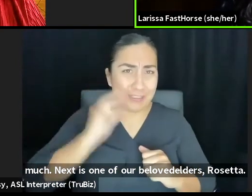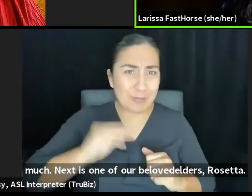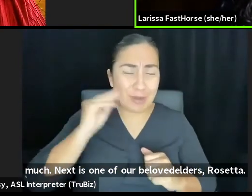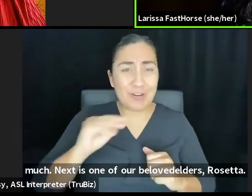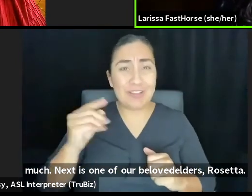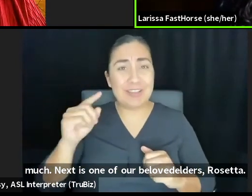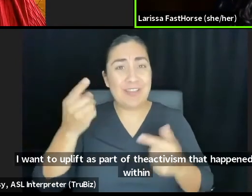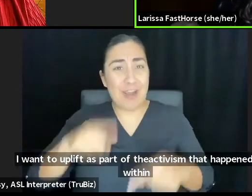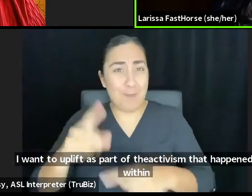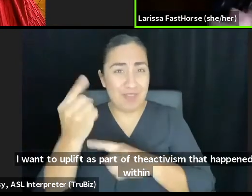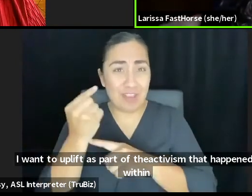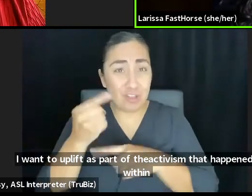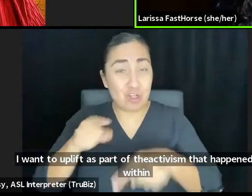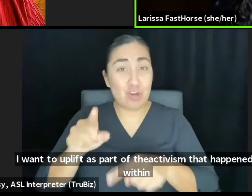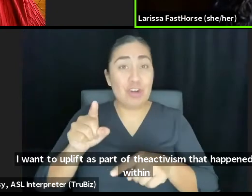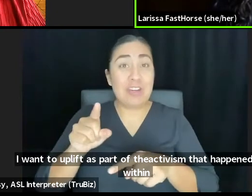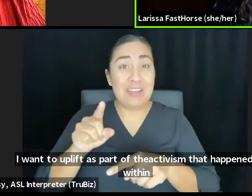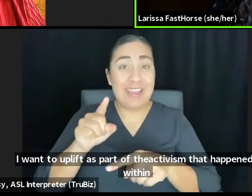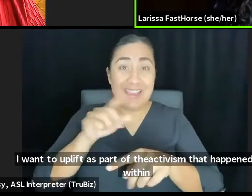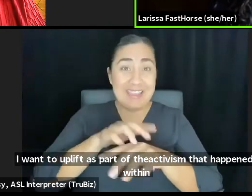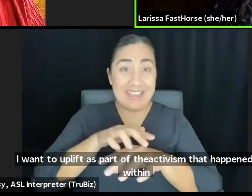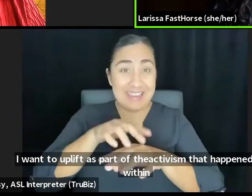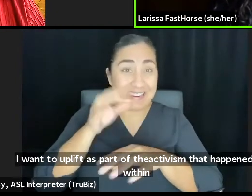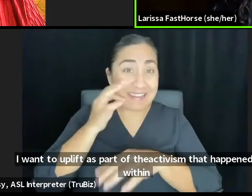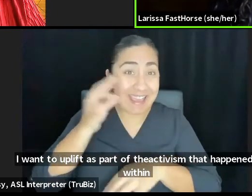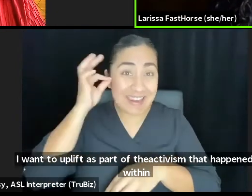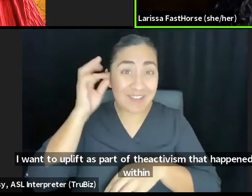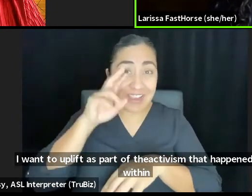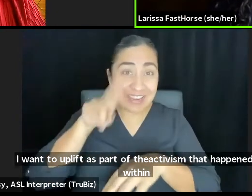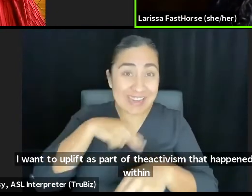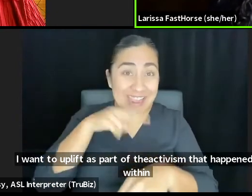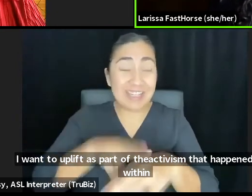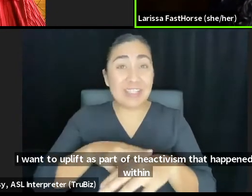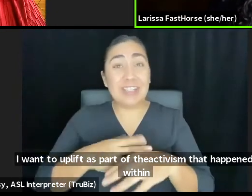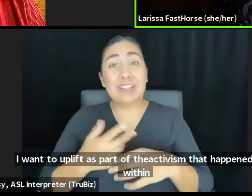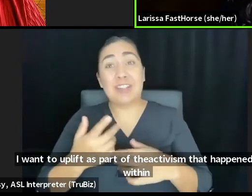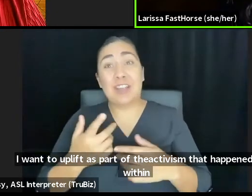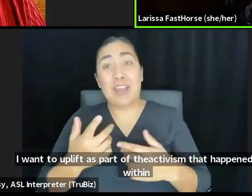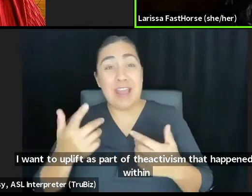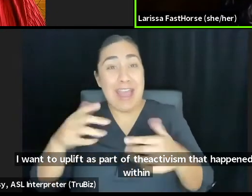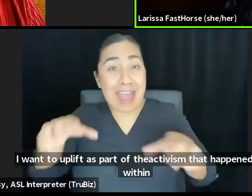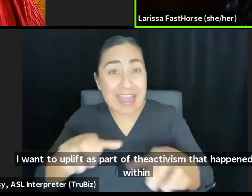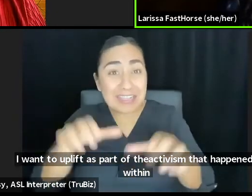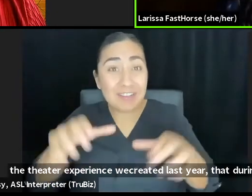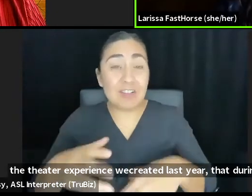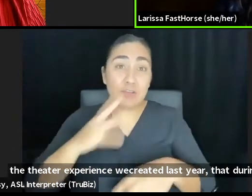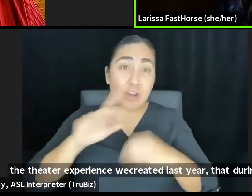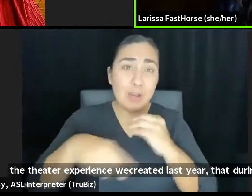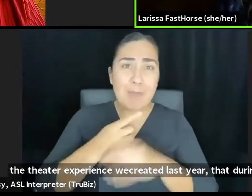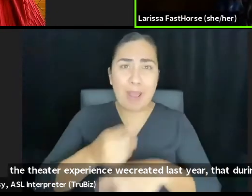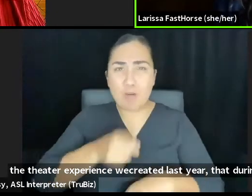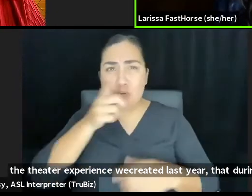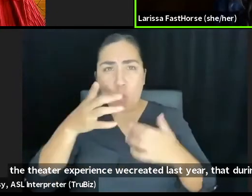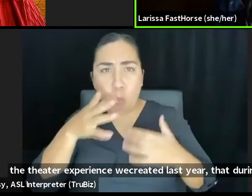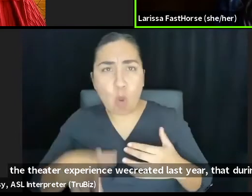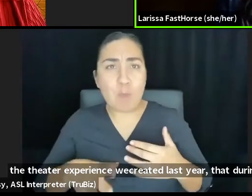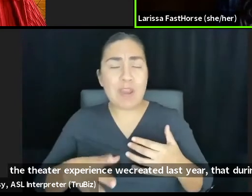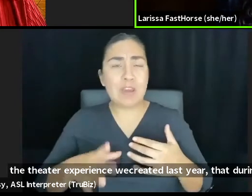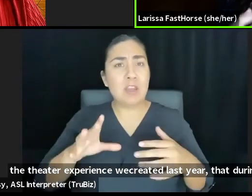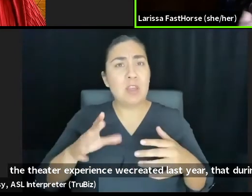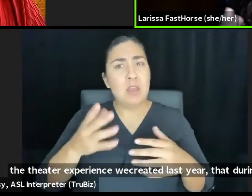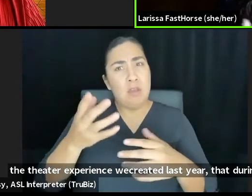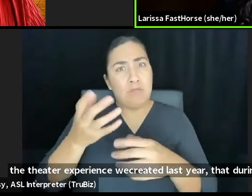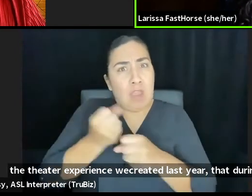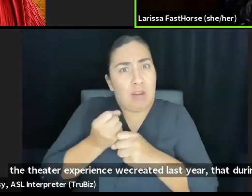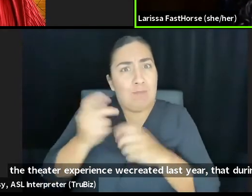Nation, Rosetta was leading real life activities around missing and murdered Indigenous women, talking about real women, getting people to do real advocacy.